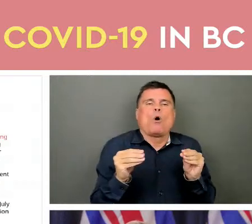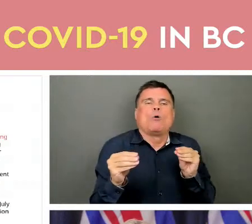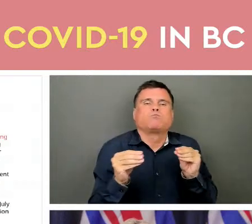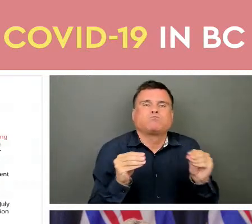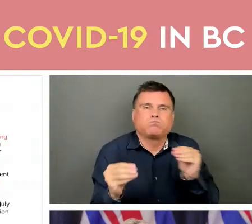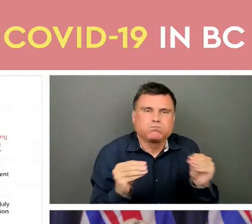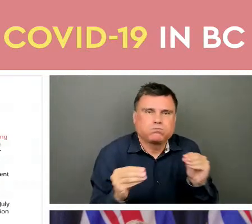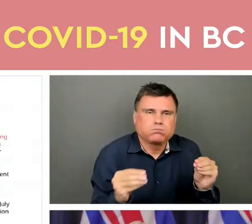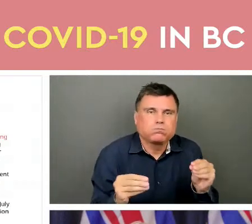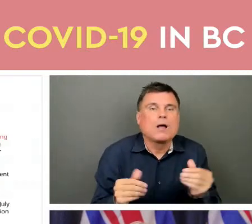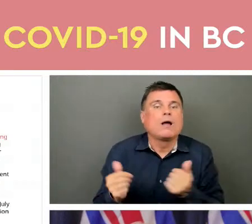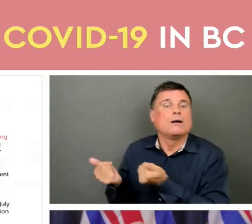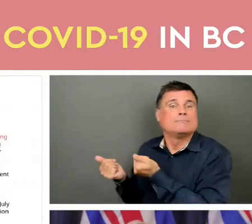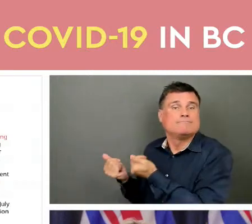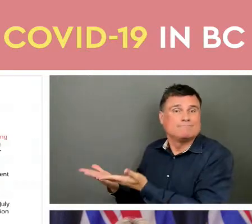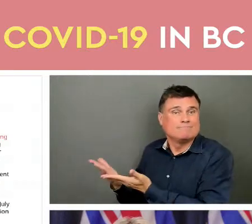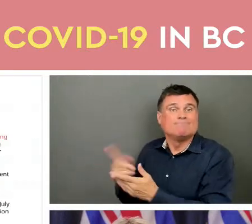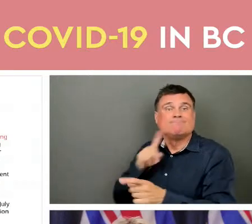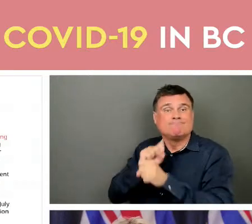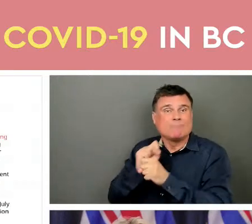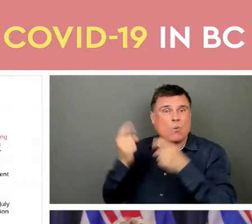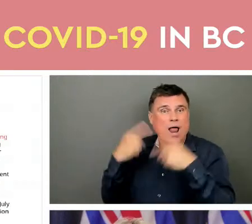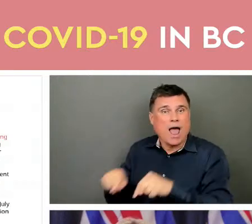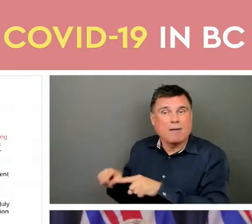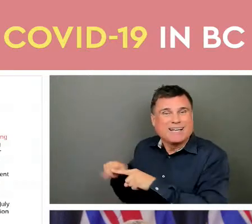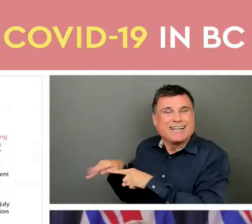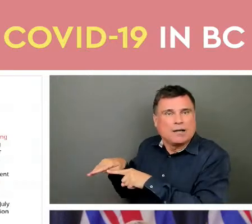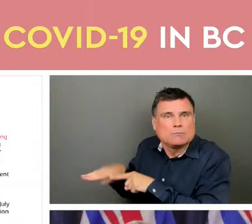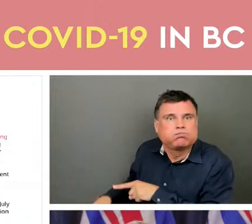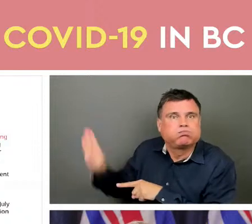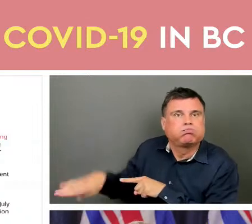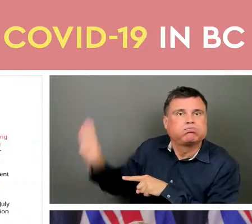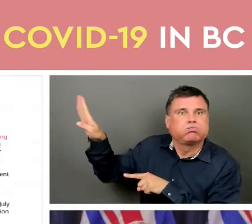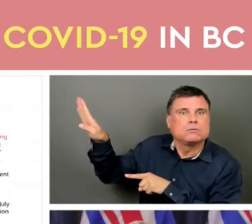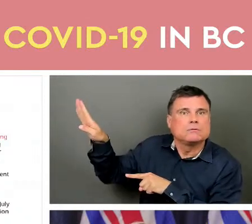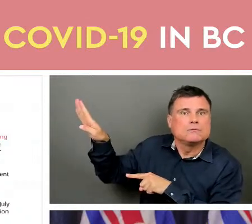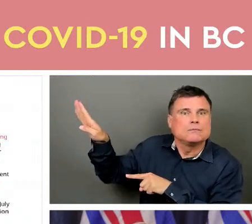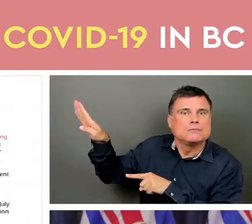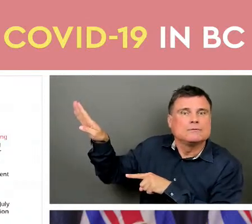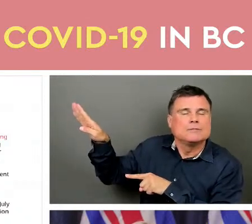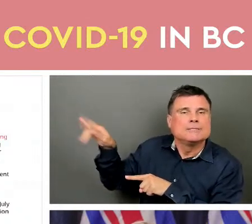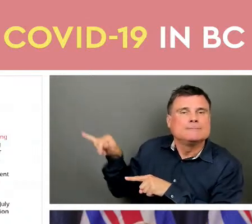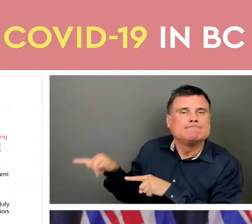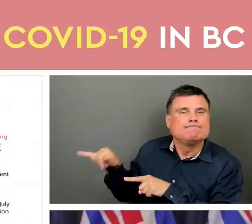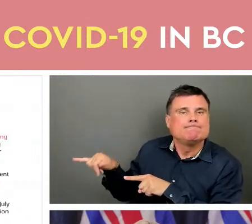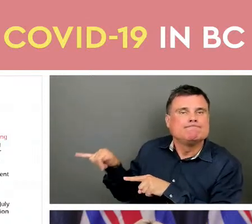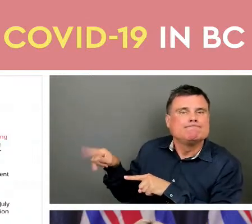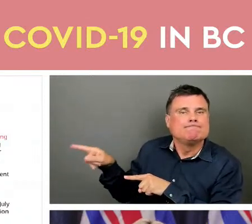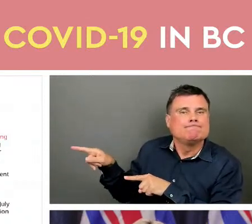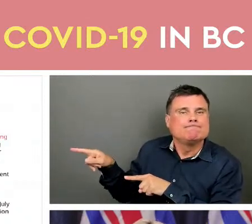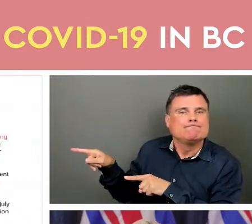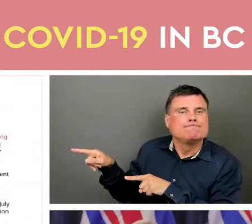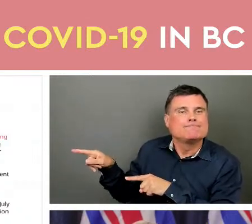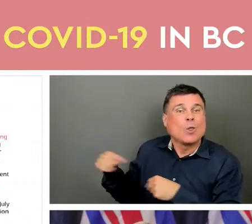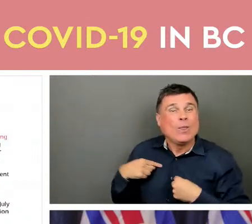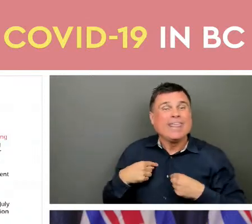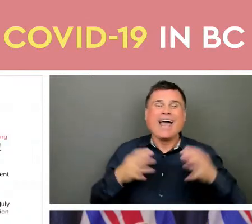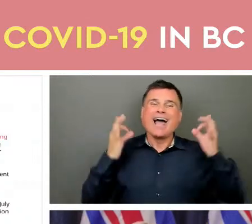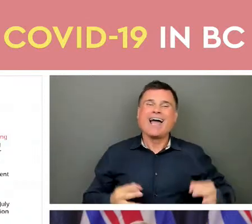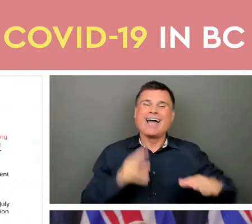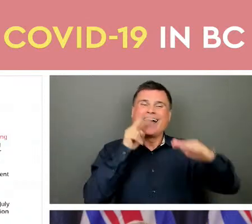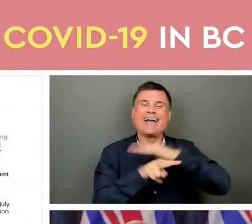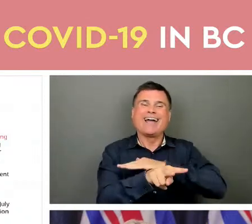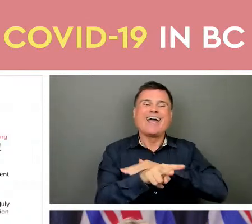see, models reveal that there is uncertainty in everything that we do, and we were following along a very